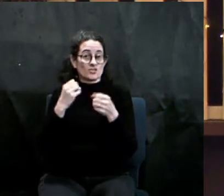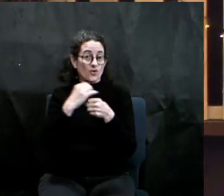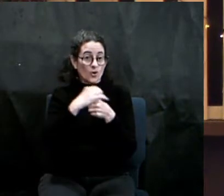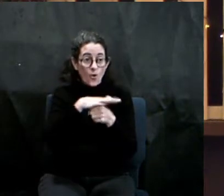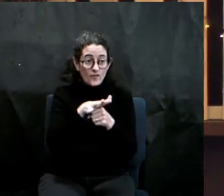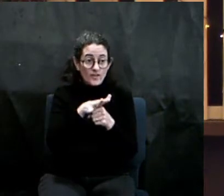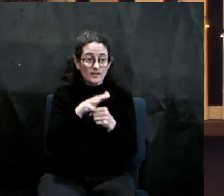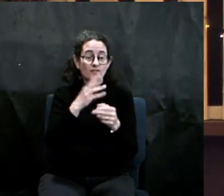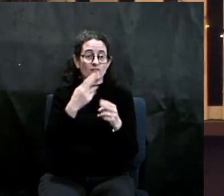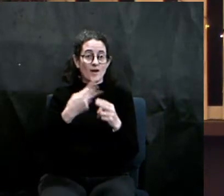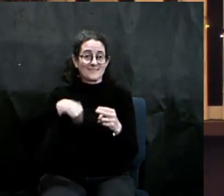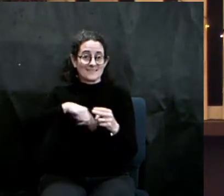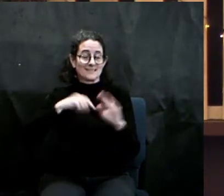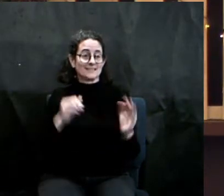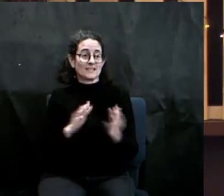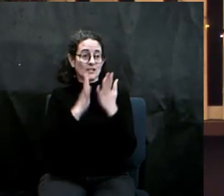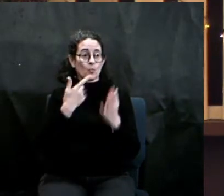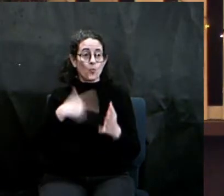outreach.